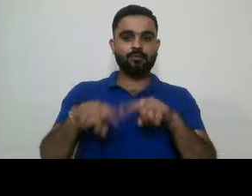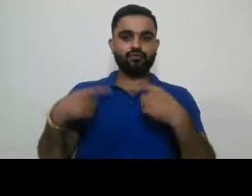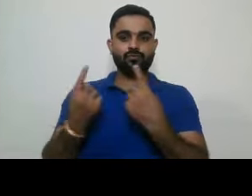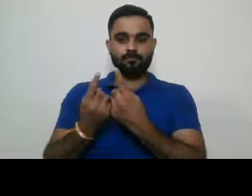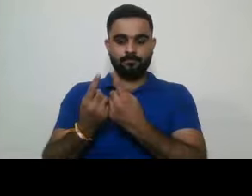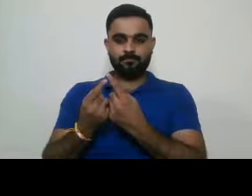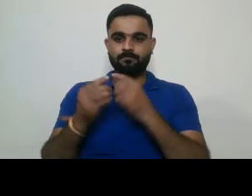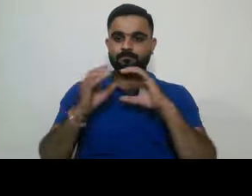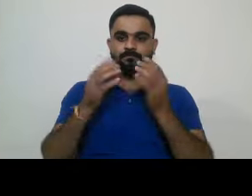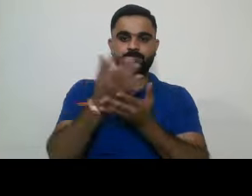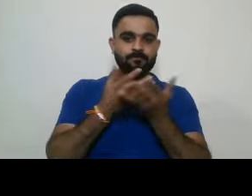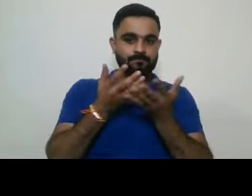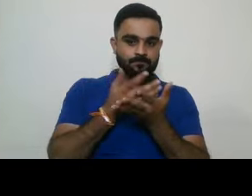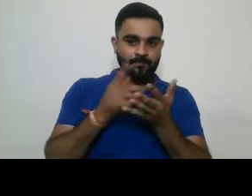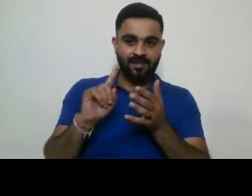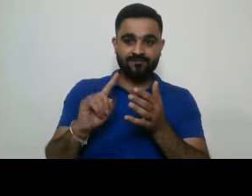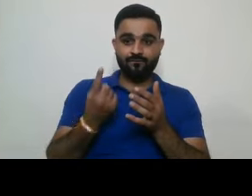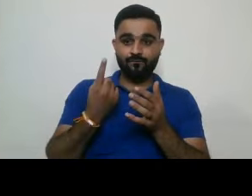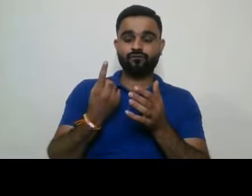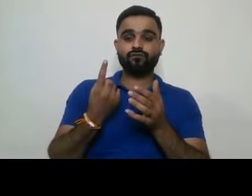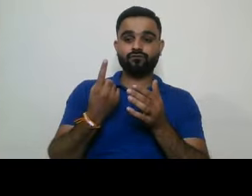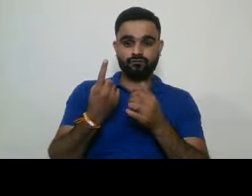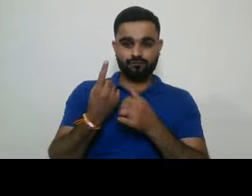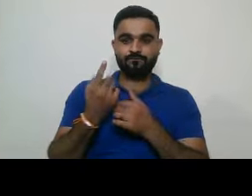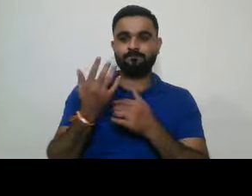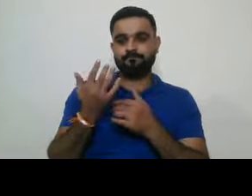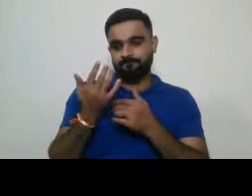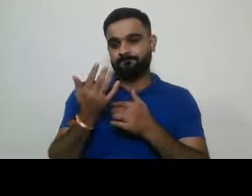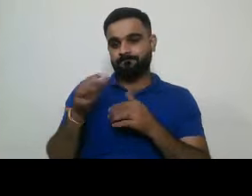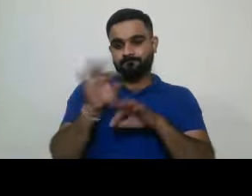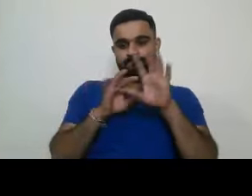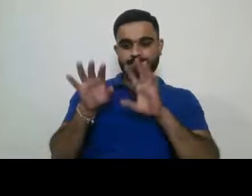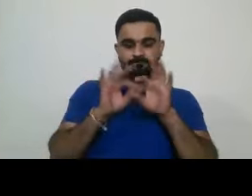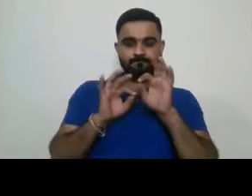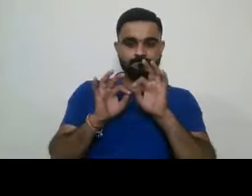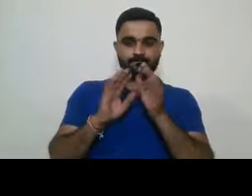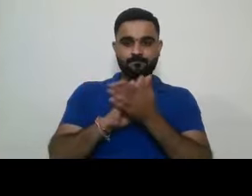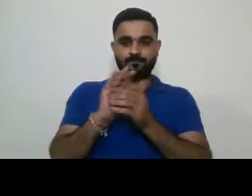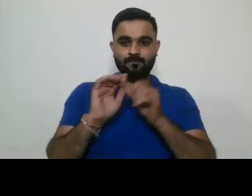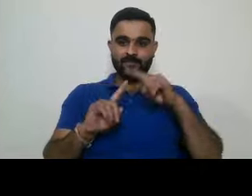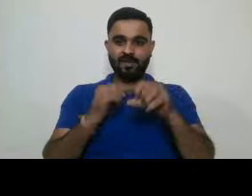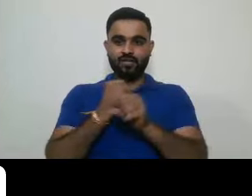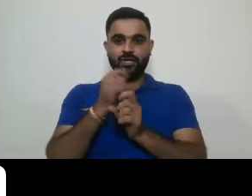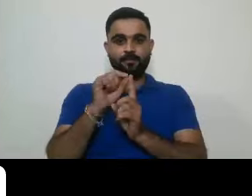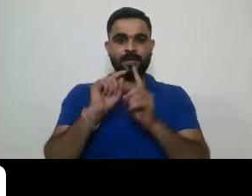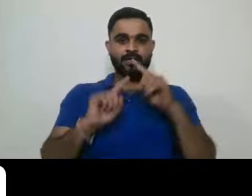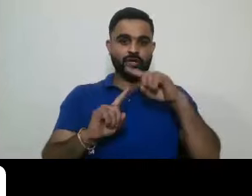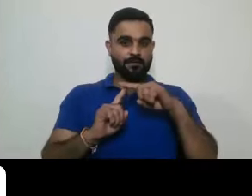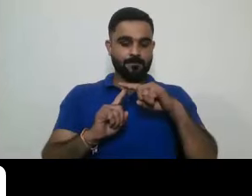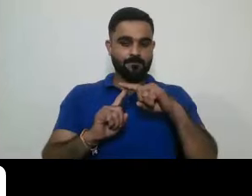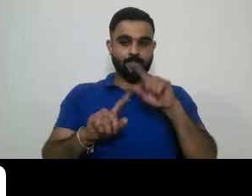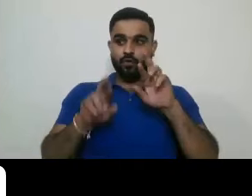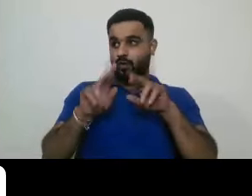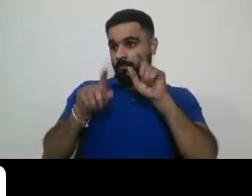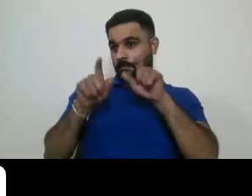to your context. So the first one that we have chosen is ChatGPT, and I'm sure everyone